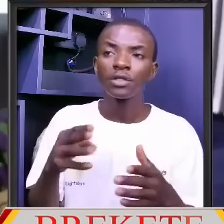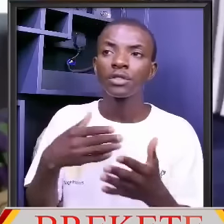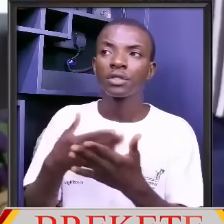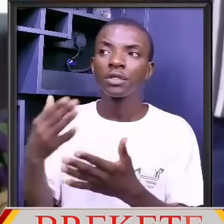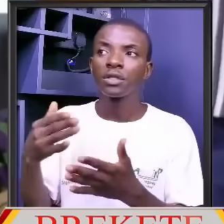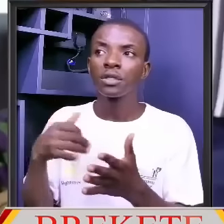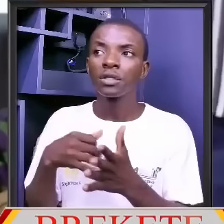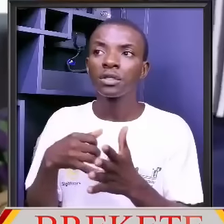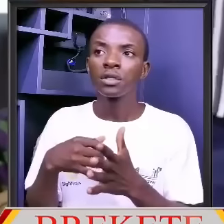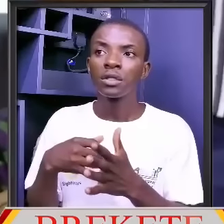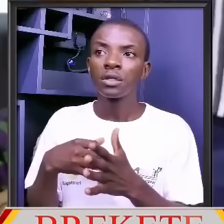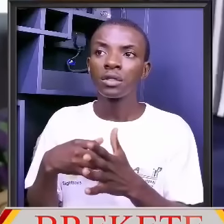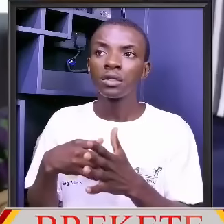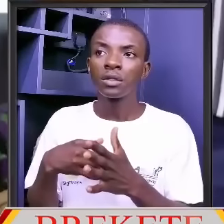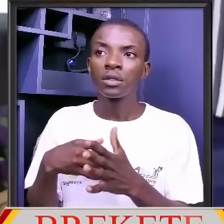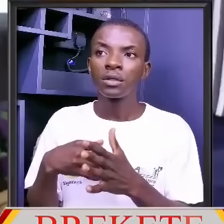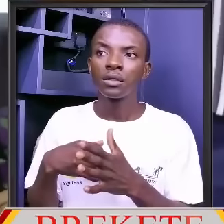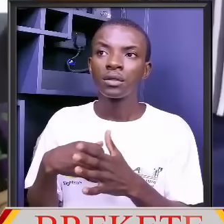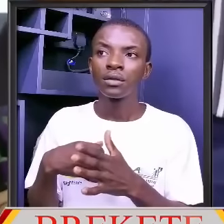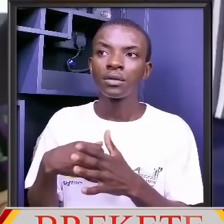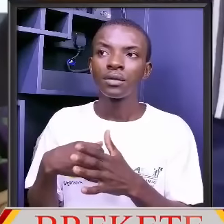them, money go see.